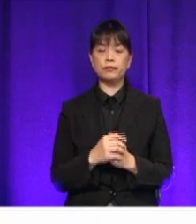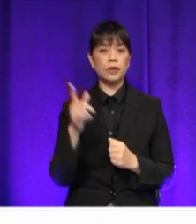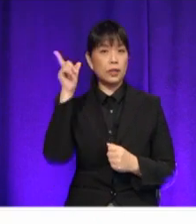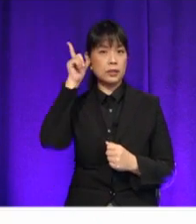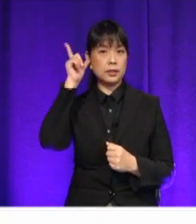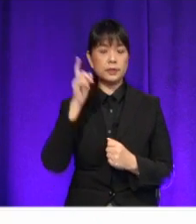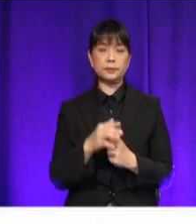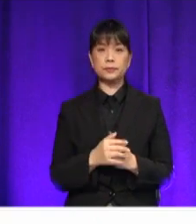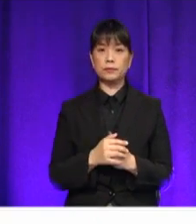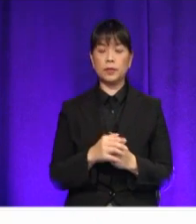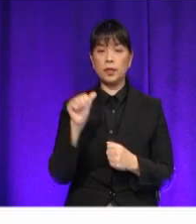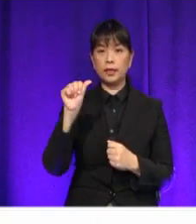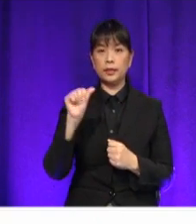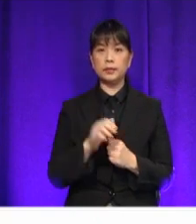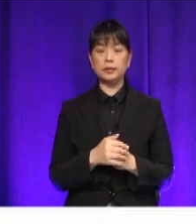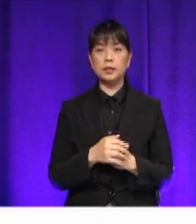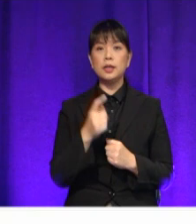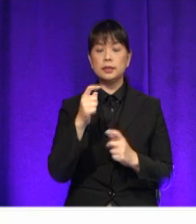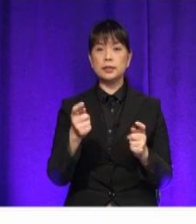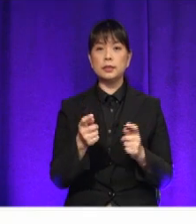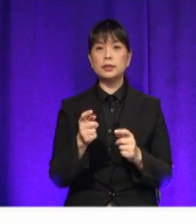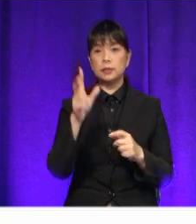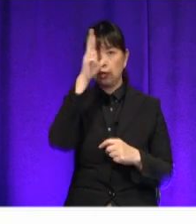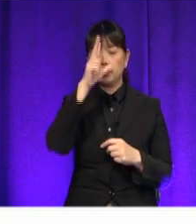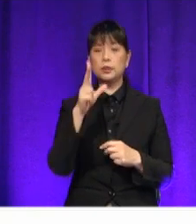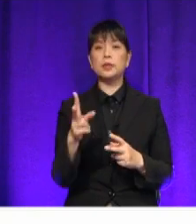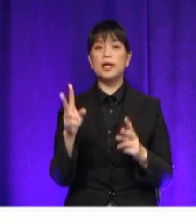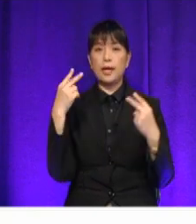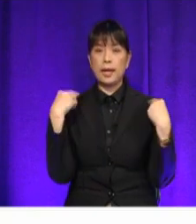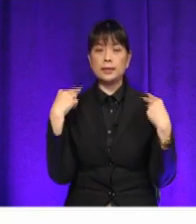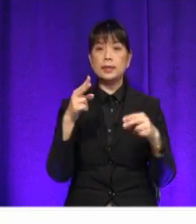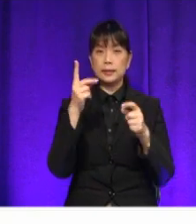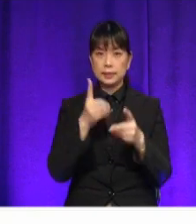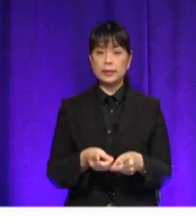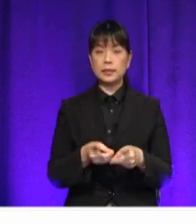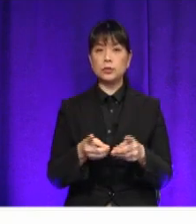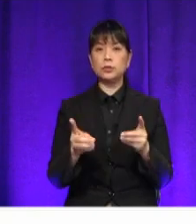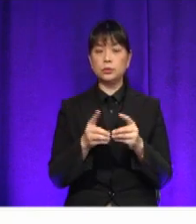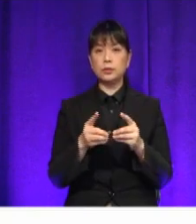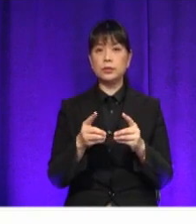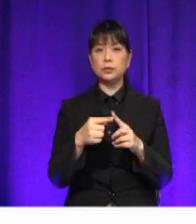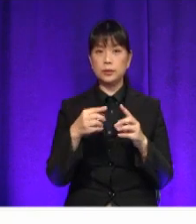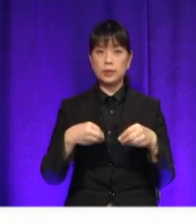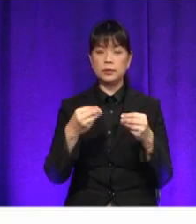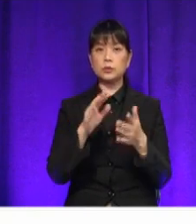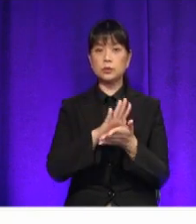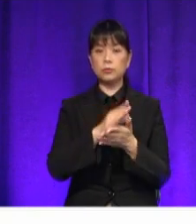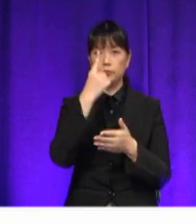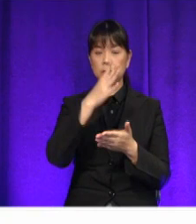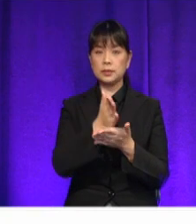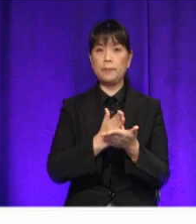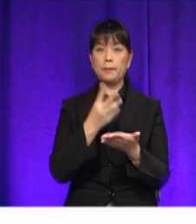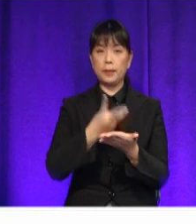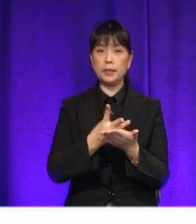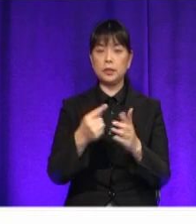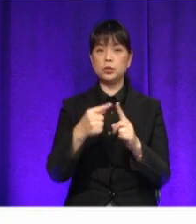Listen. A. The government has decided to improve Rochester School by giving it some money to spend. Listen to